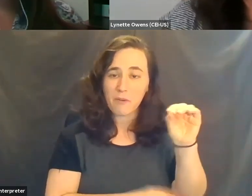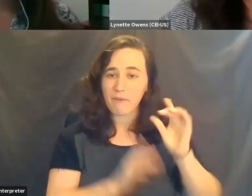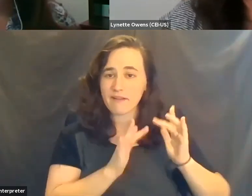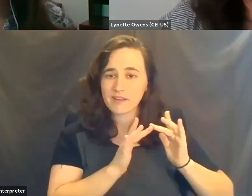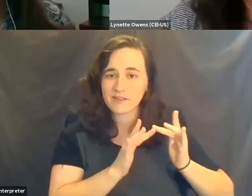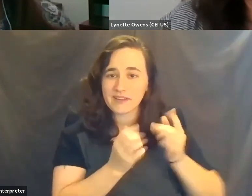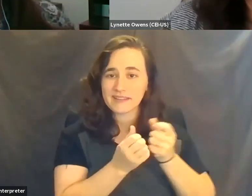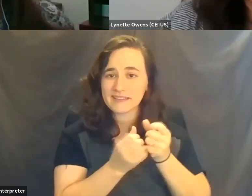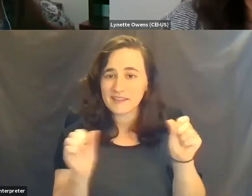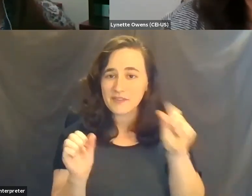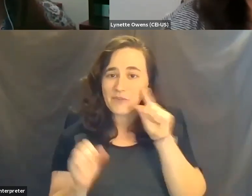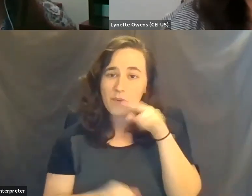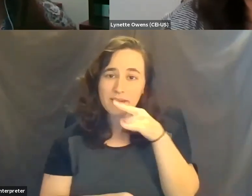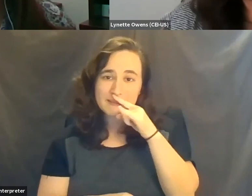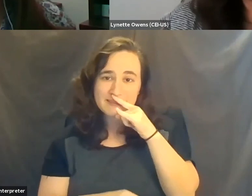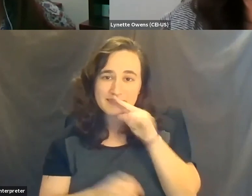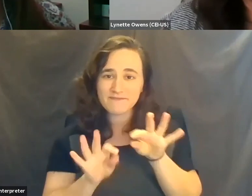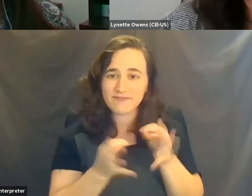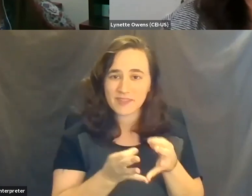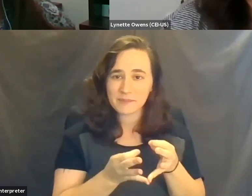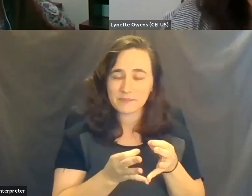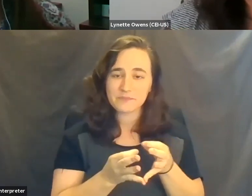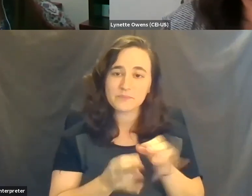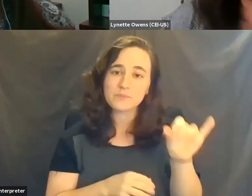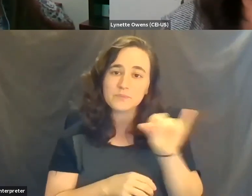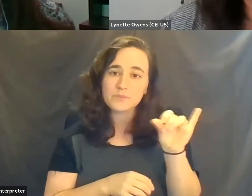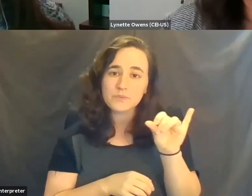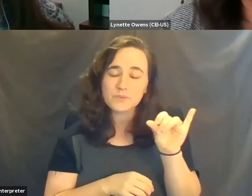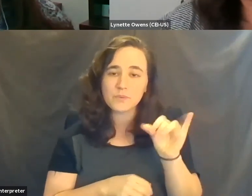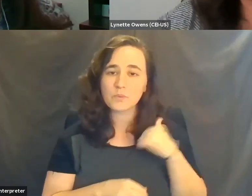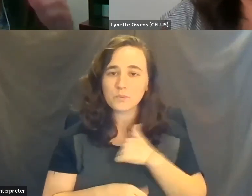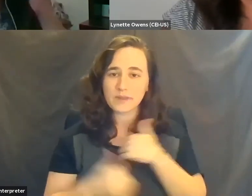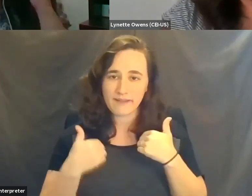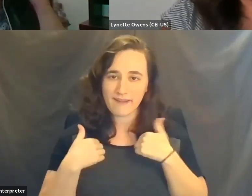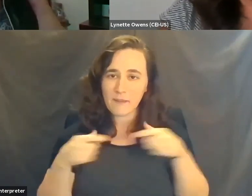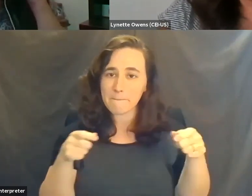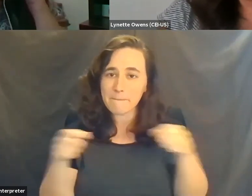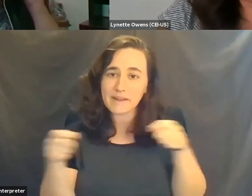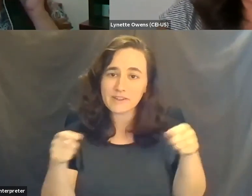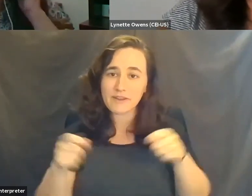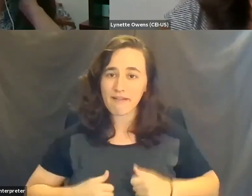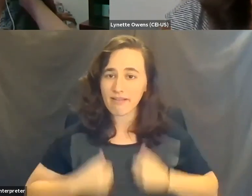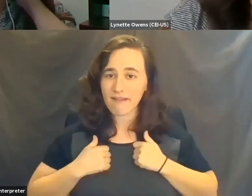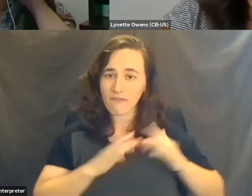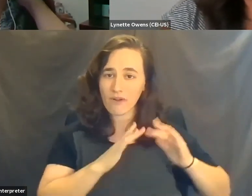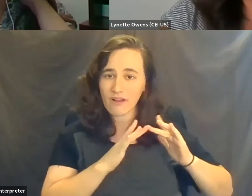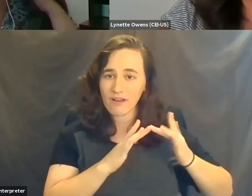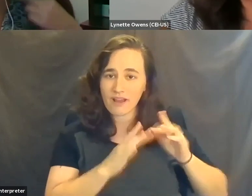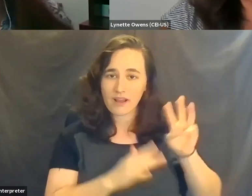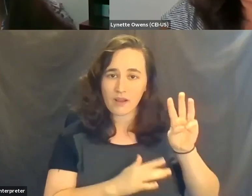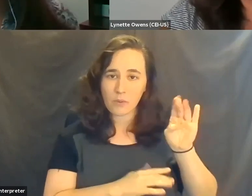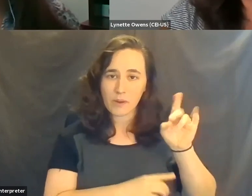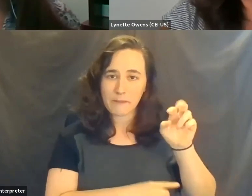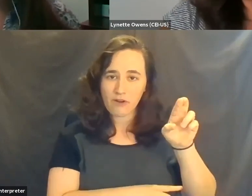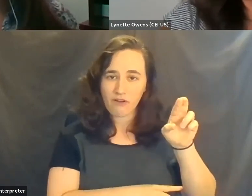and also to our Managing Family Life Online webinar series. This is a series where we come